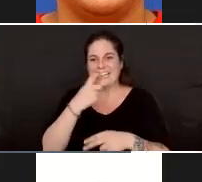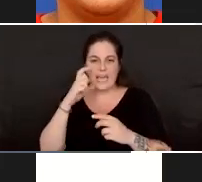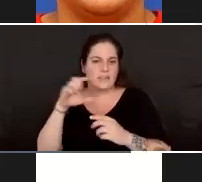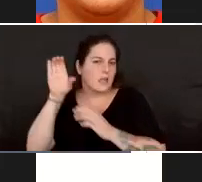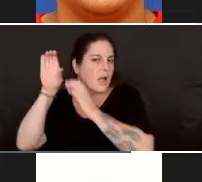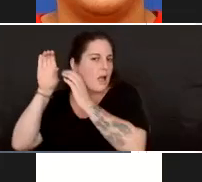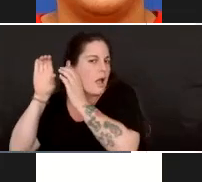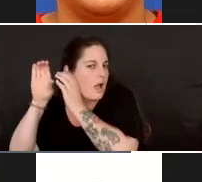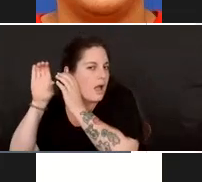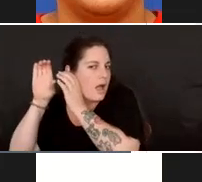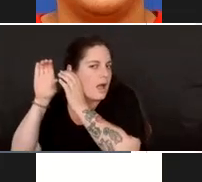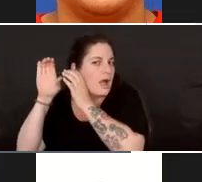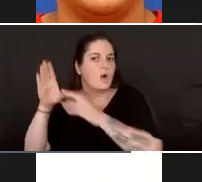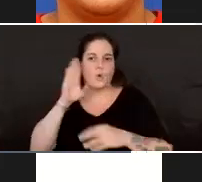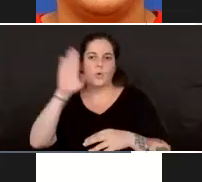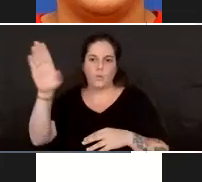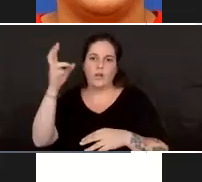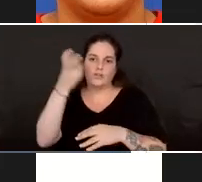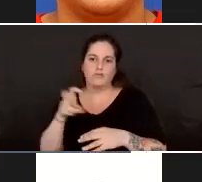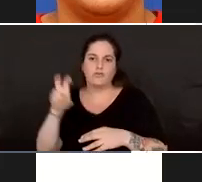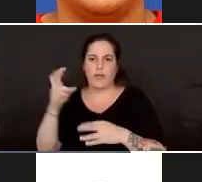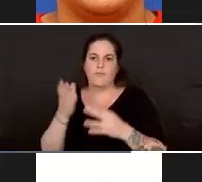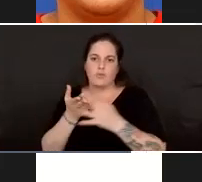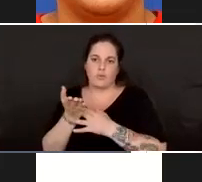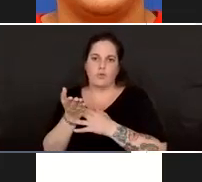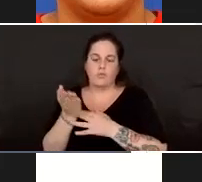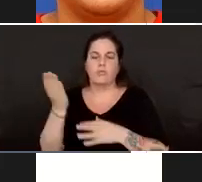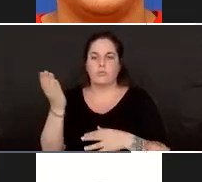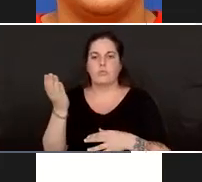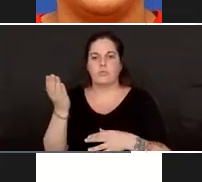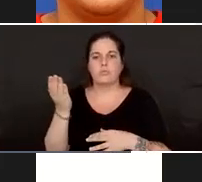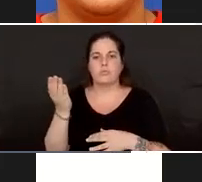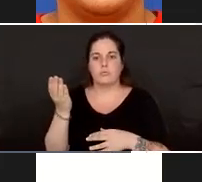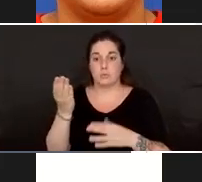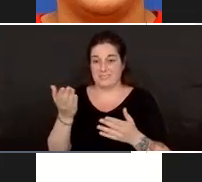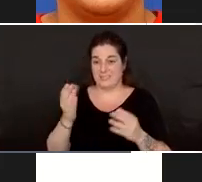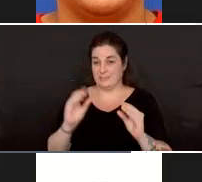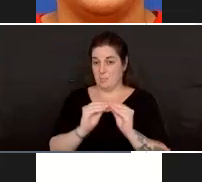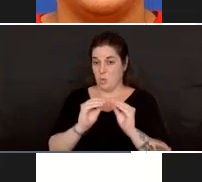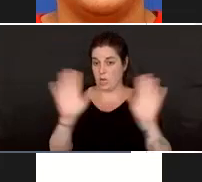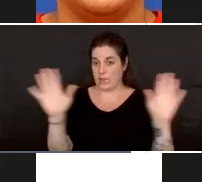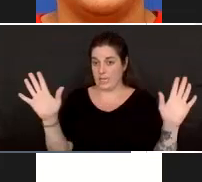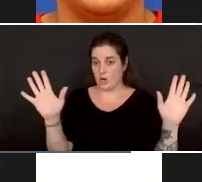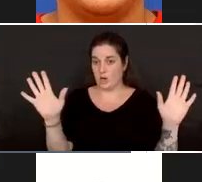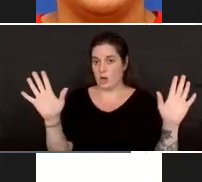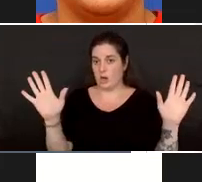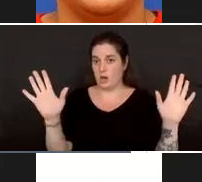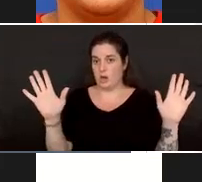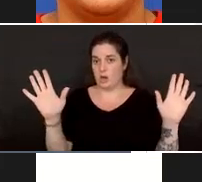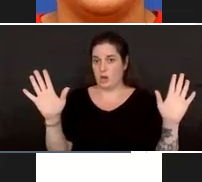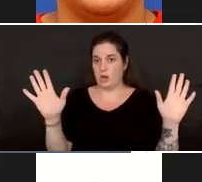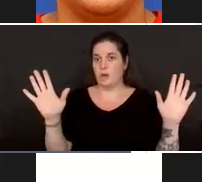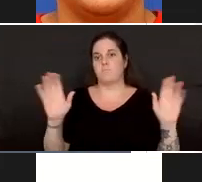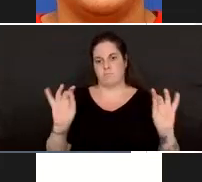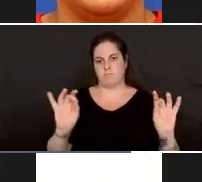So hopefully that clears up that slide before I got disconnected. So let's hope I stay connected to get through this one